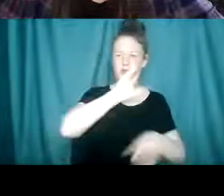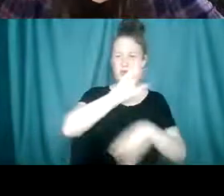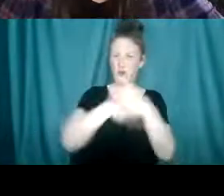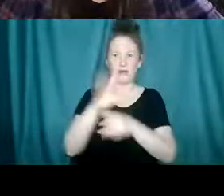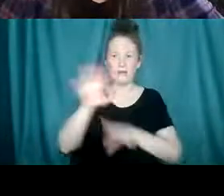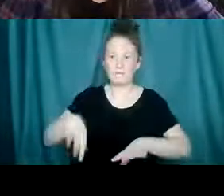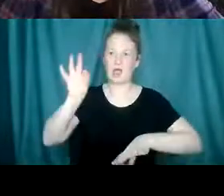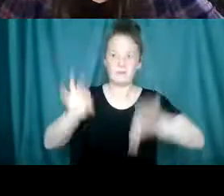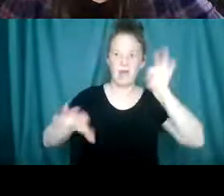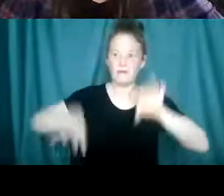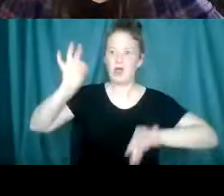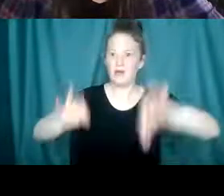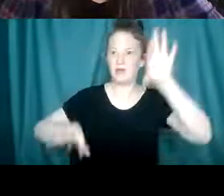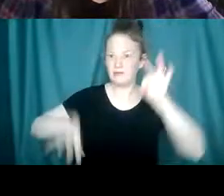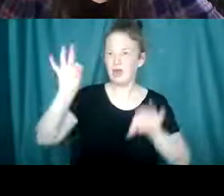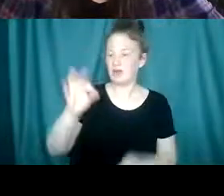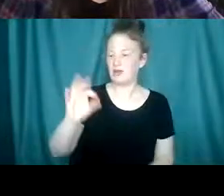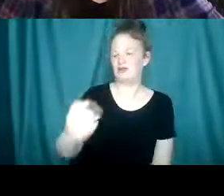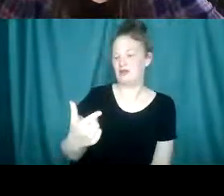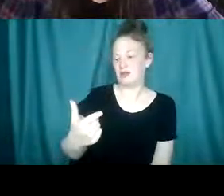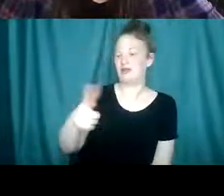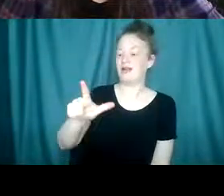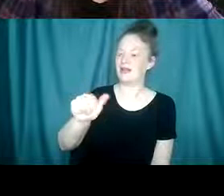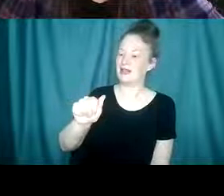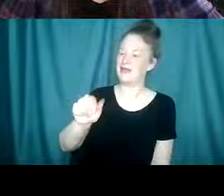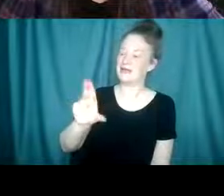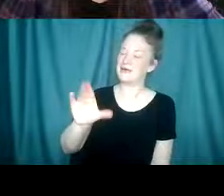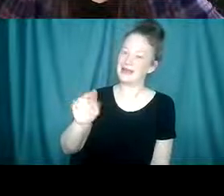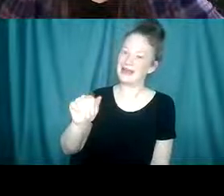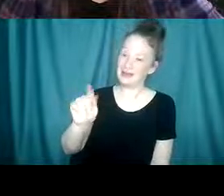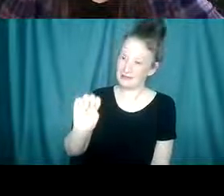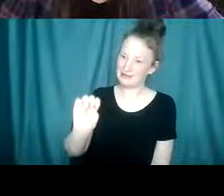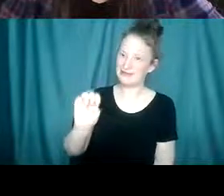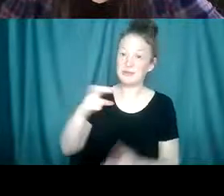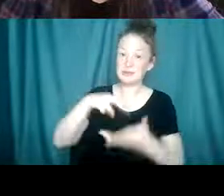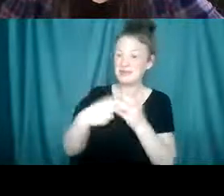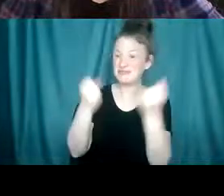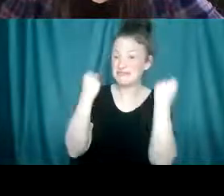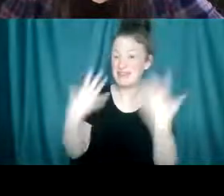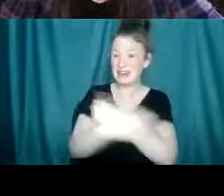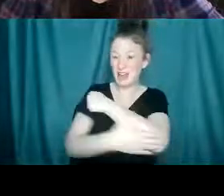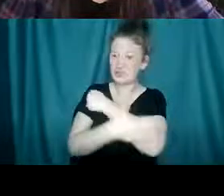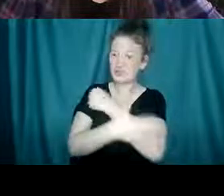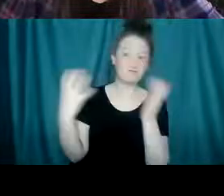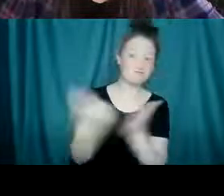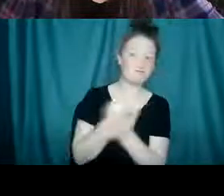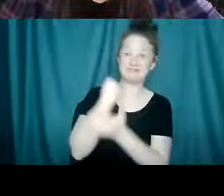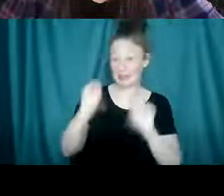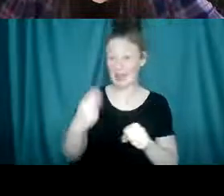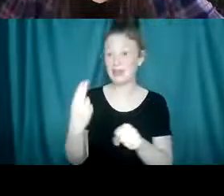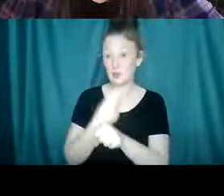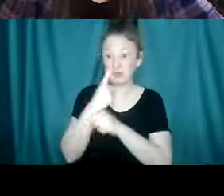every continent of the world. So this means a lot of countries have the opportunity to use glauconite to store their carbon dioxide.